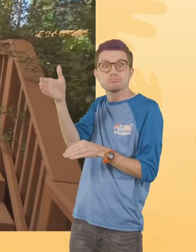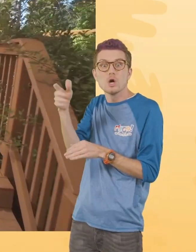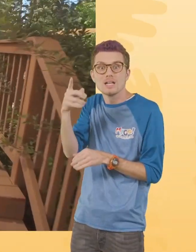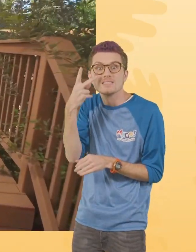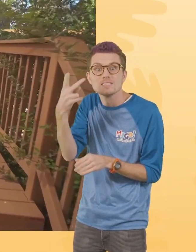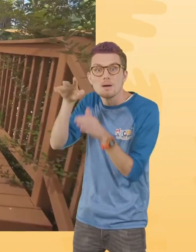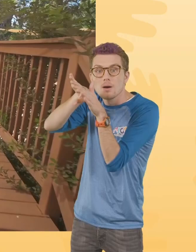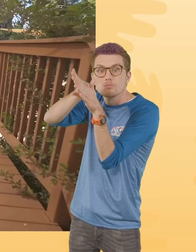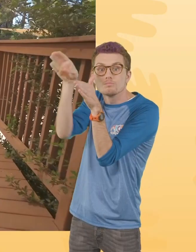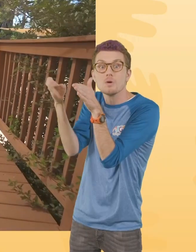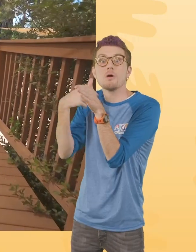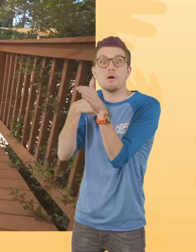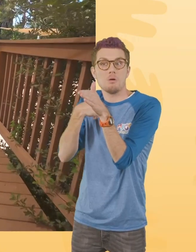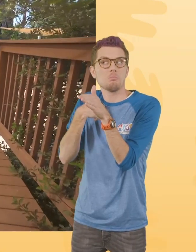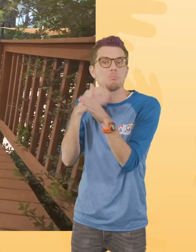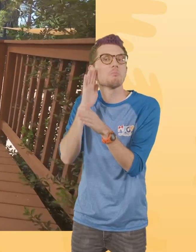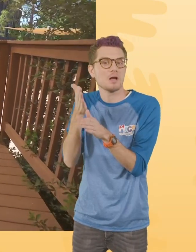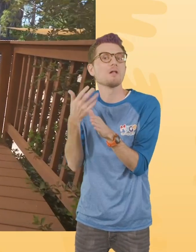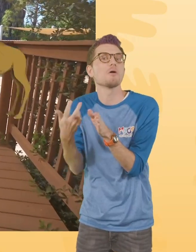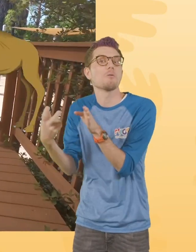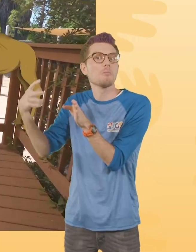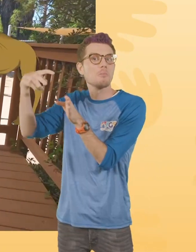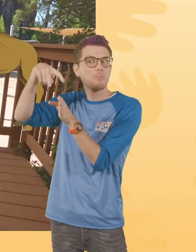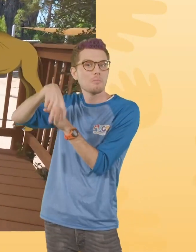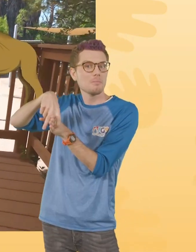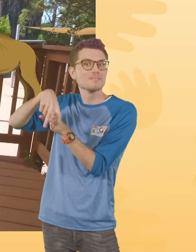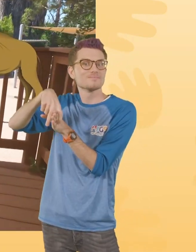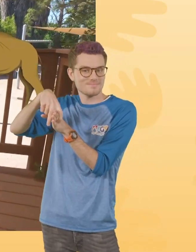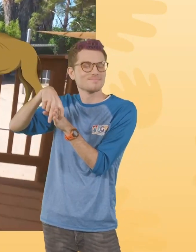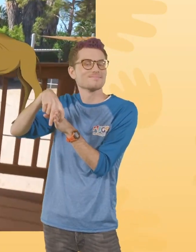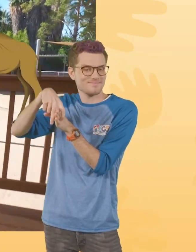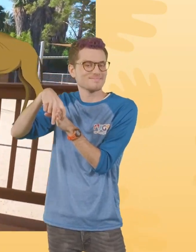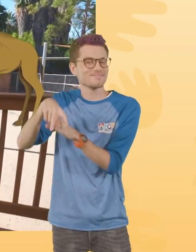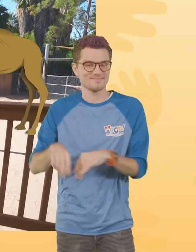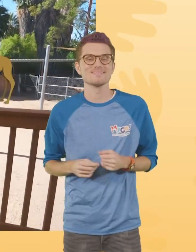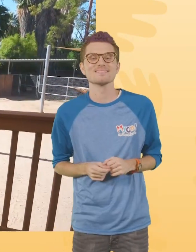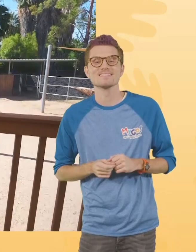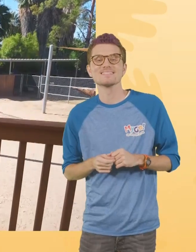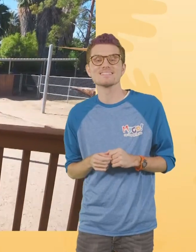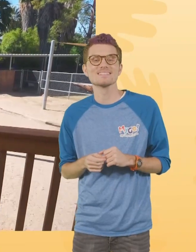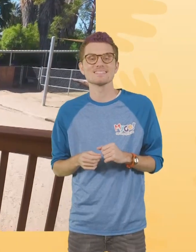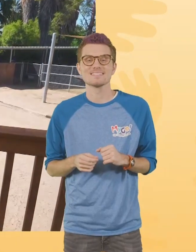Look, this is the top of the camel. See the hump? I'm gonna sit on top of it.